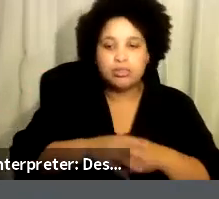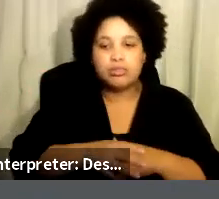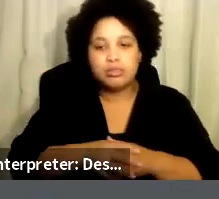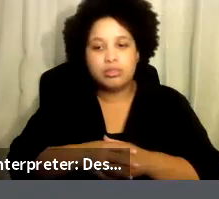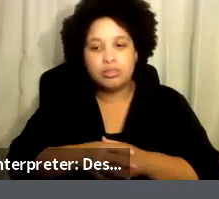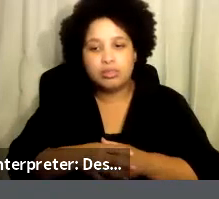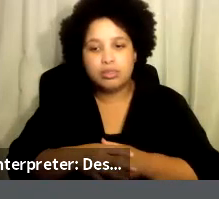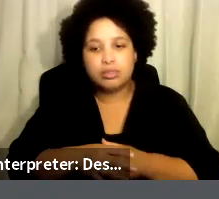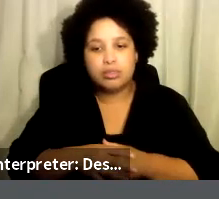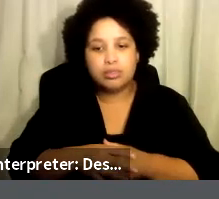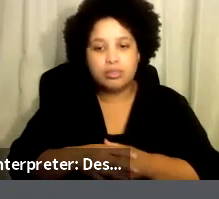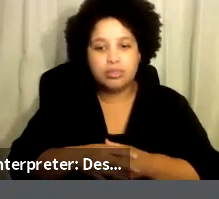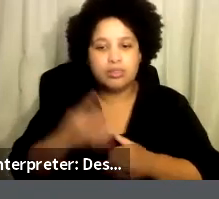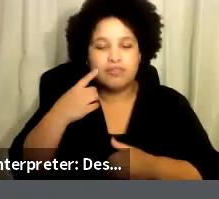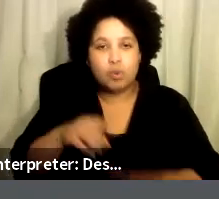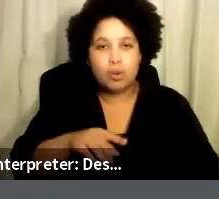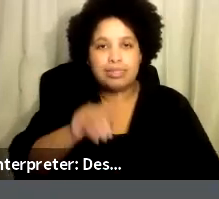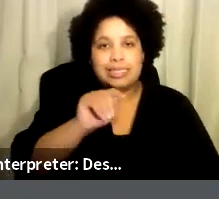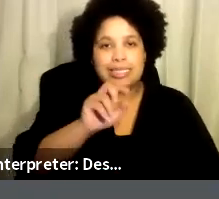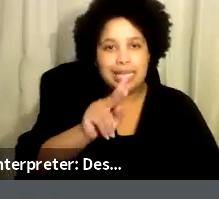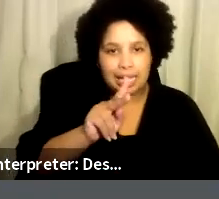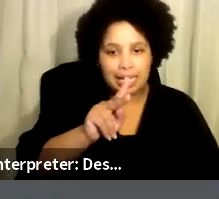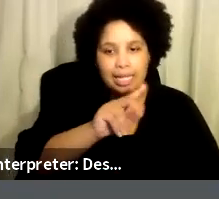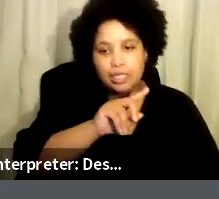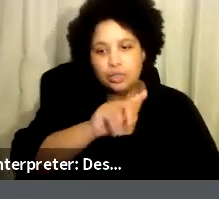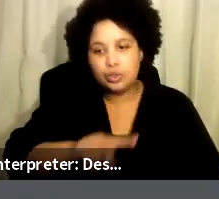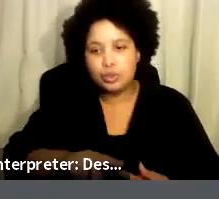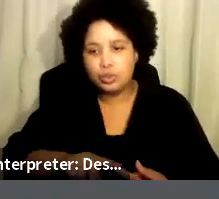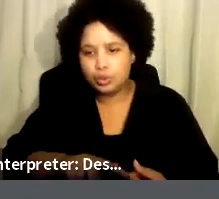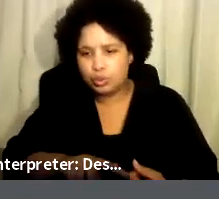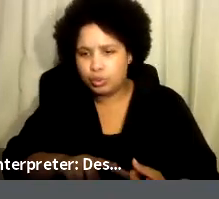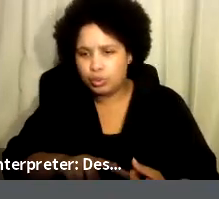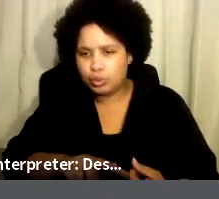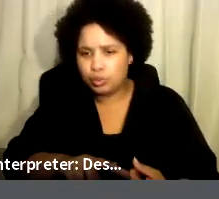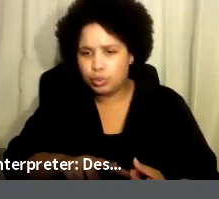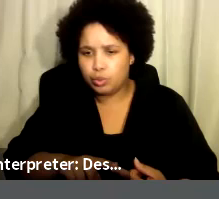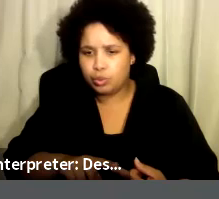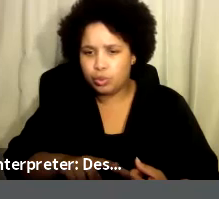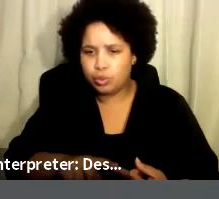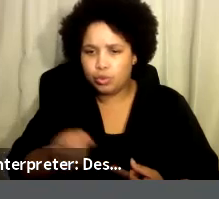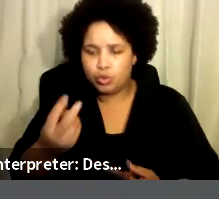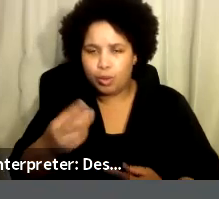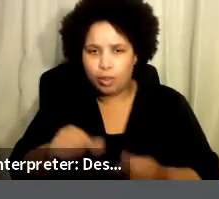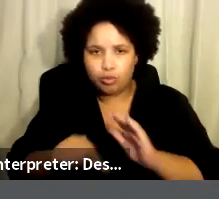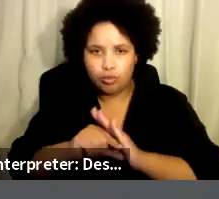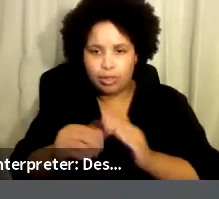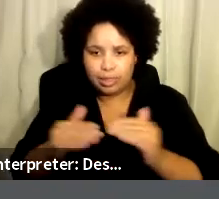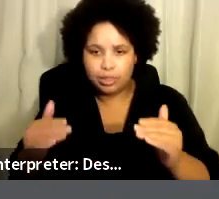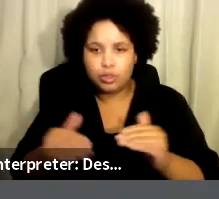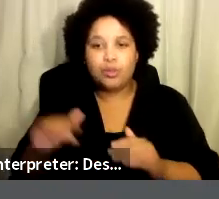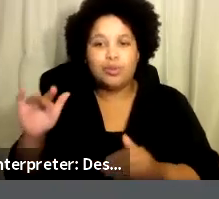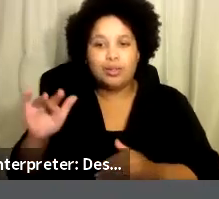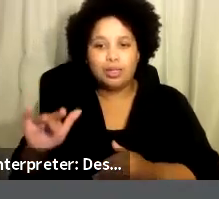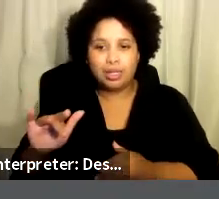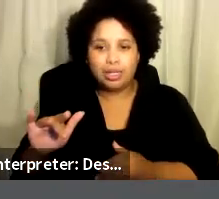for Transitional Kindergarten to 12th grade. And that's, that's where you click on to find